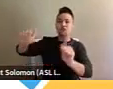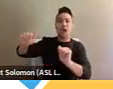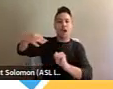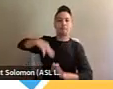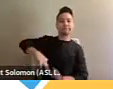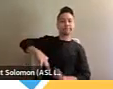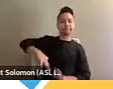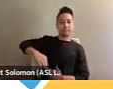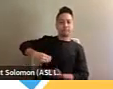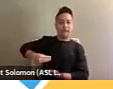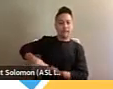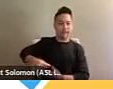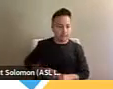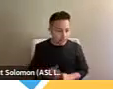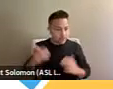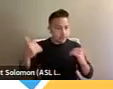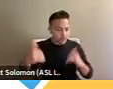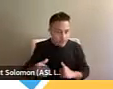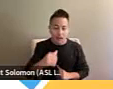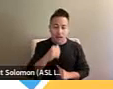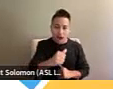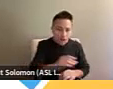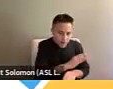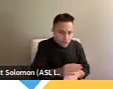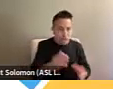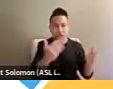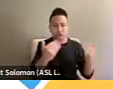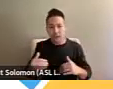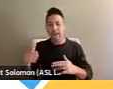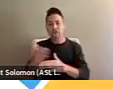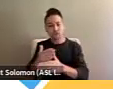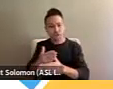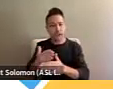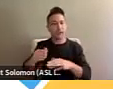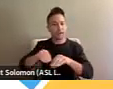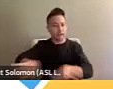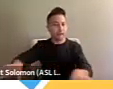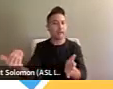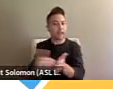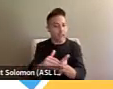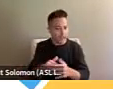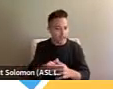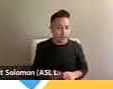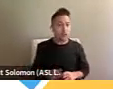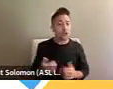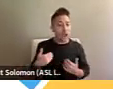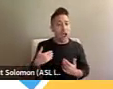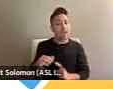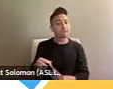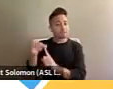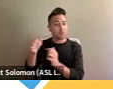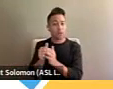one, you've got your non-commercial and share alike. Again, you've got caveats on your